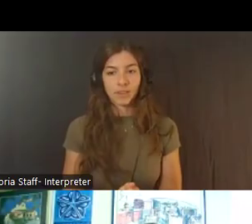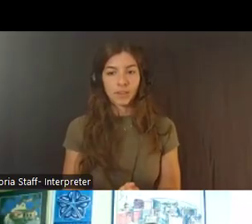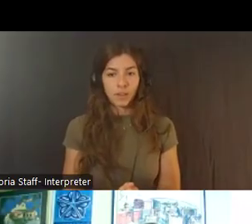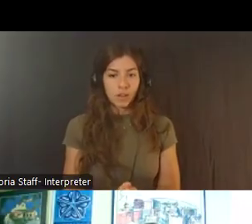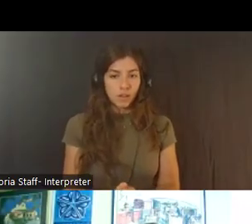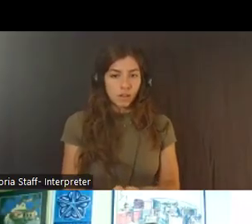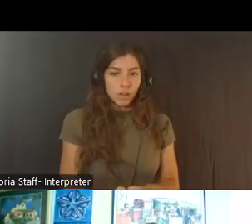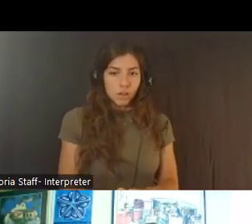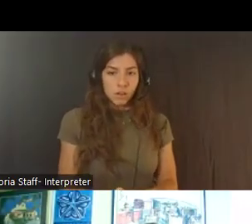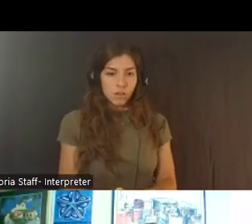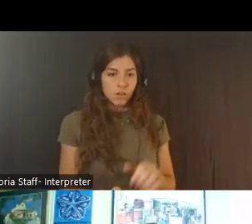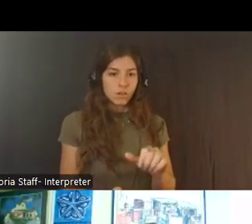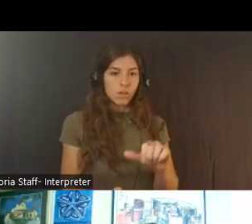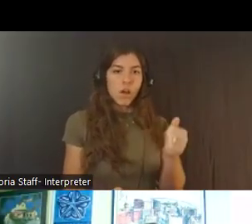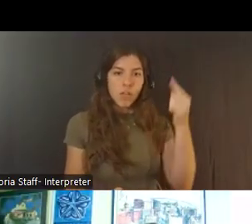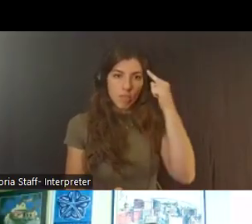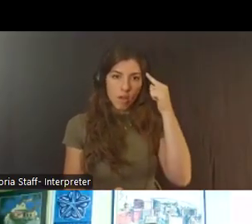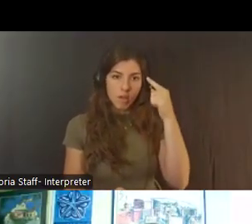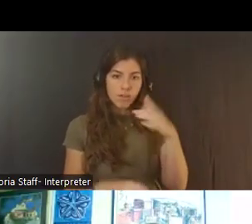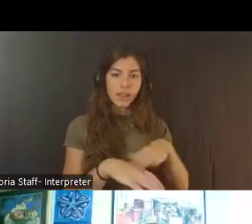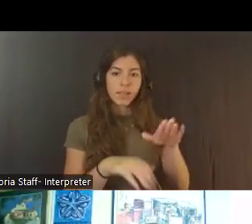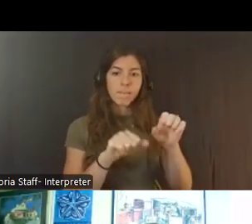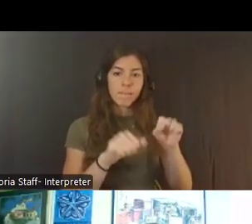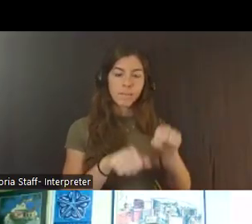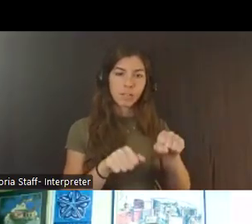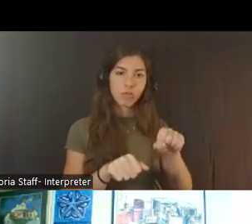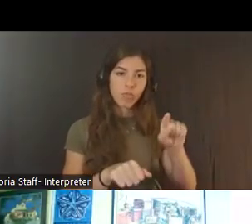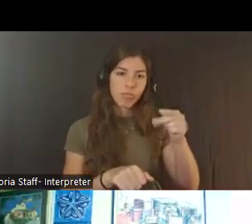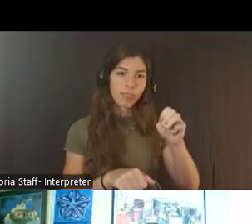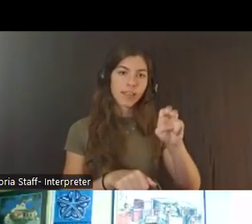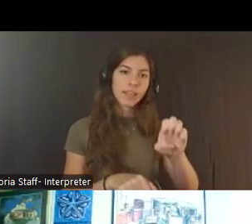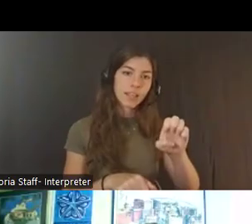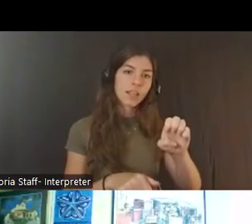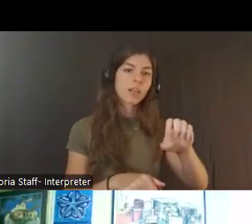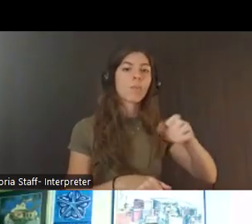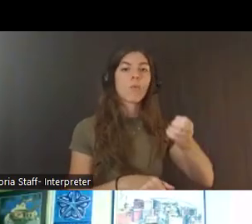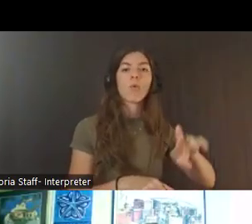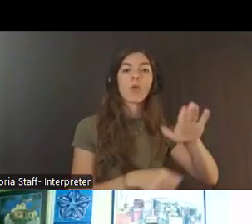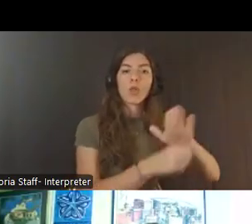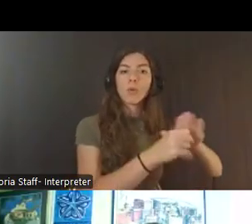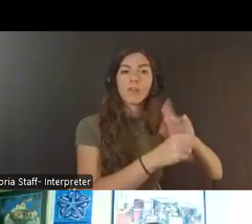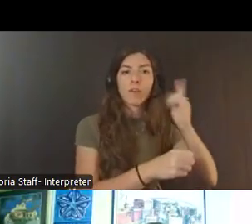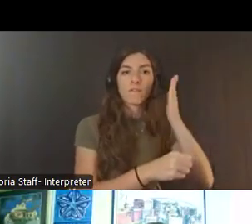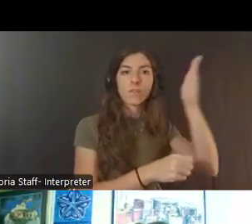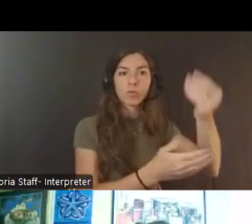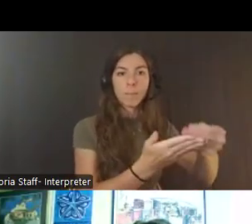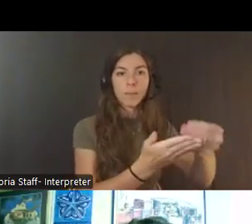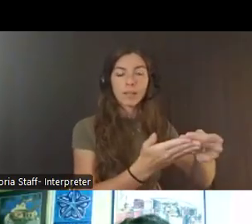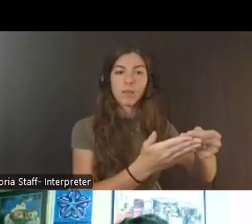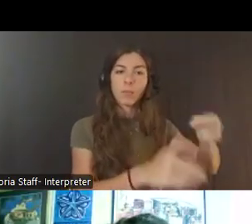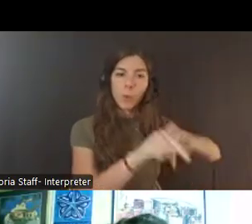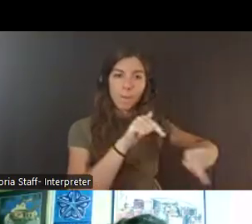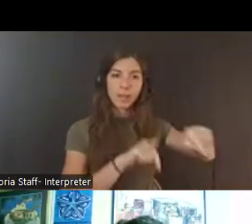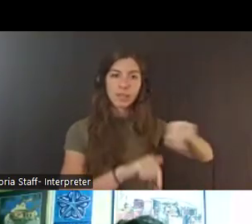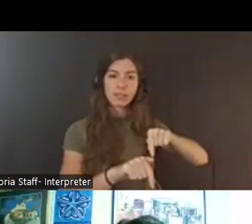on the potential theme or location for future money. Kind of want to go back to something